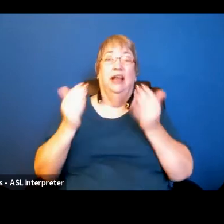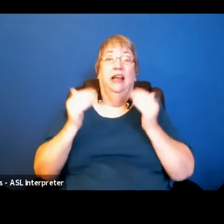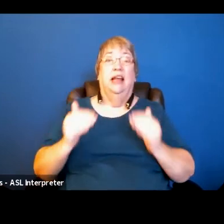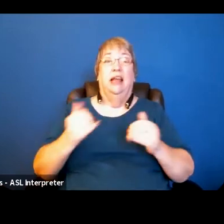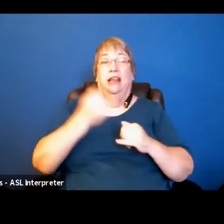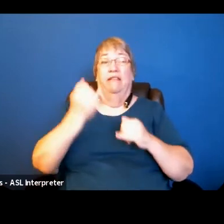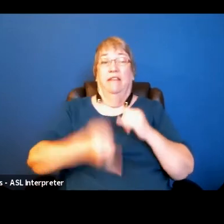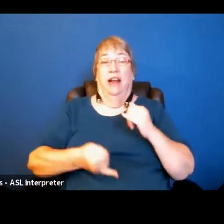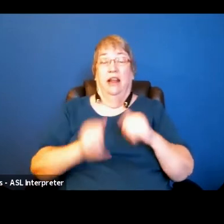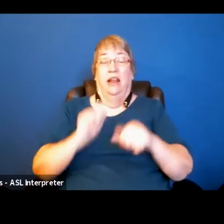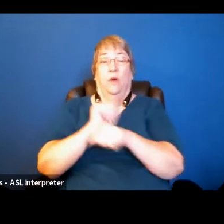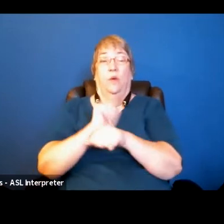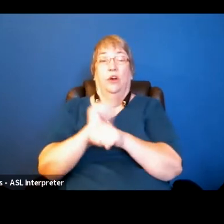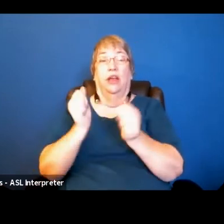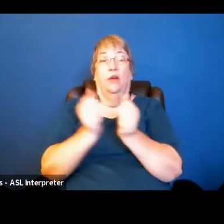in partnership with